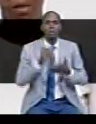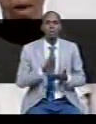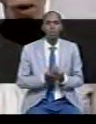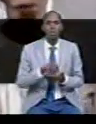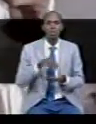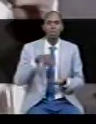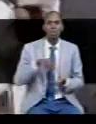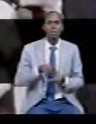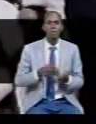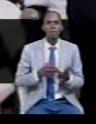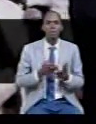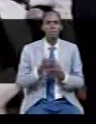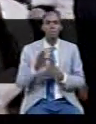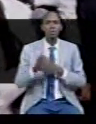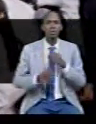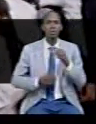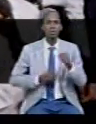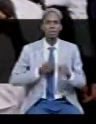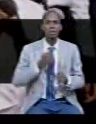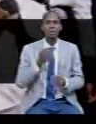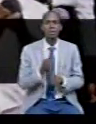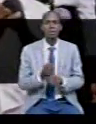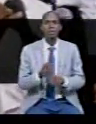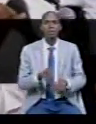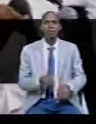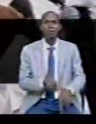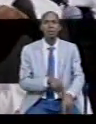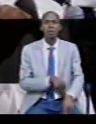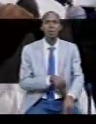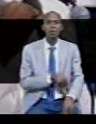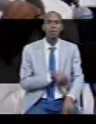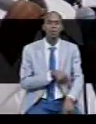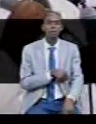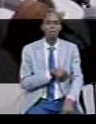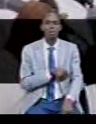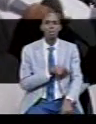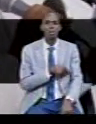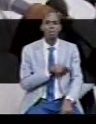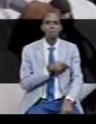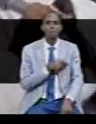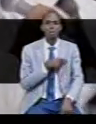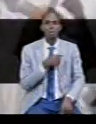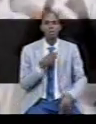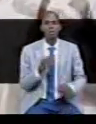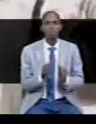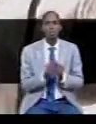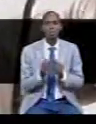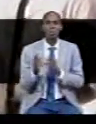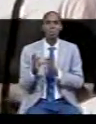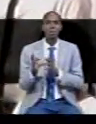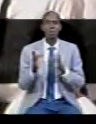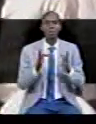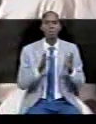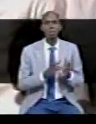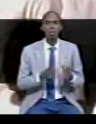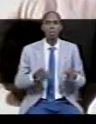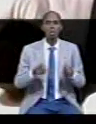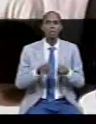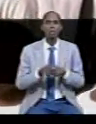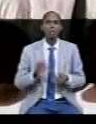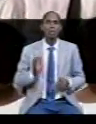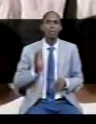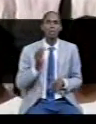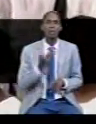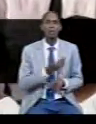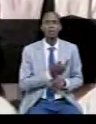standard, the stone's truth edge is strong. With Jesus